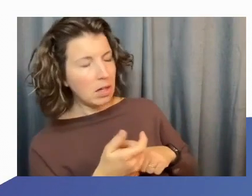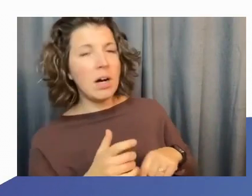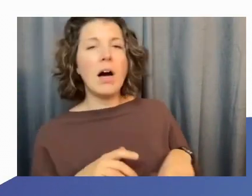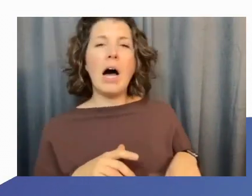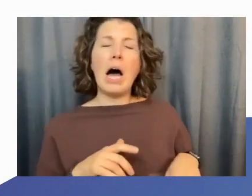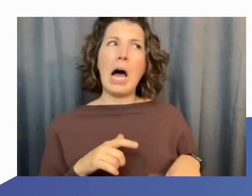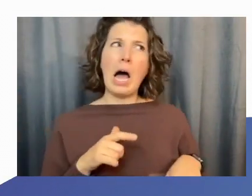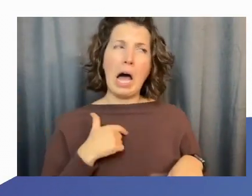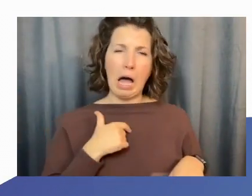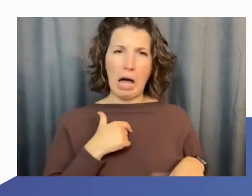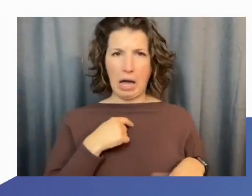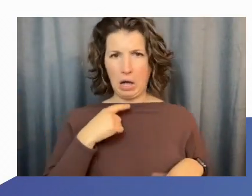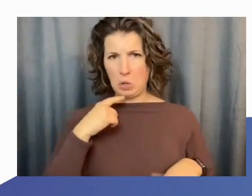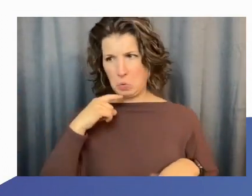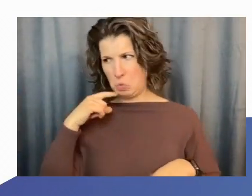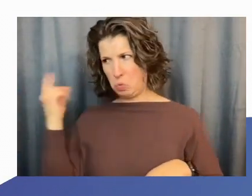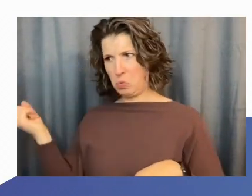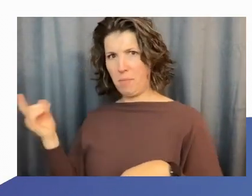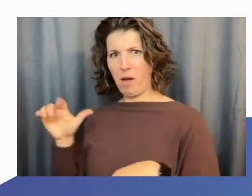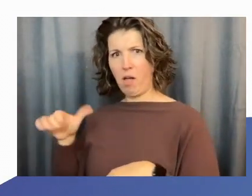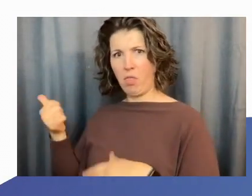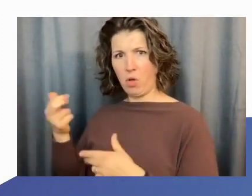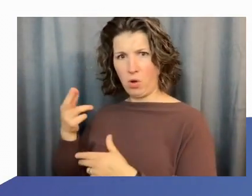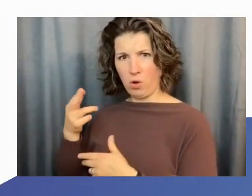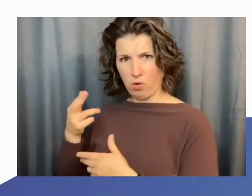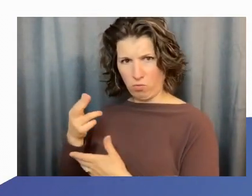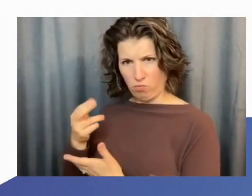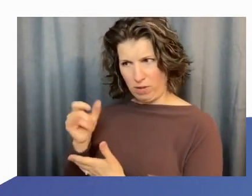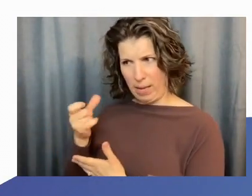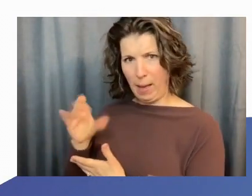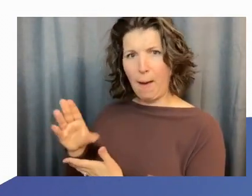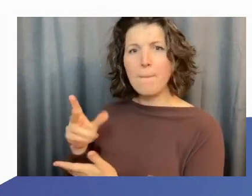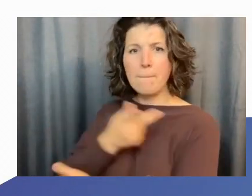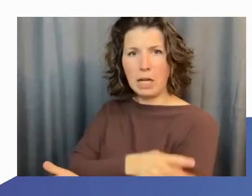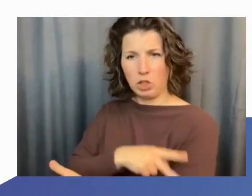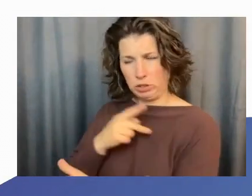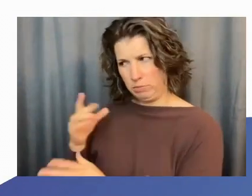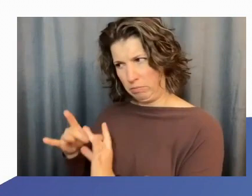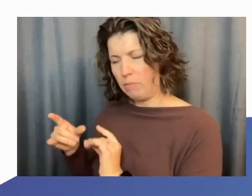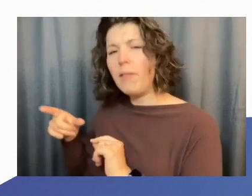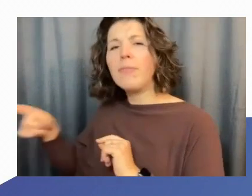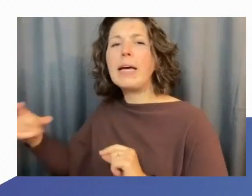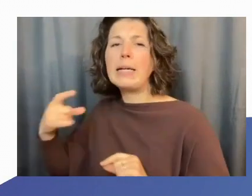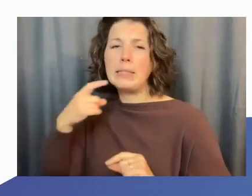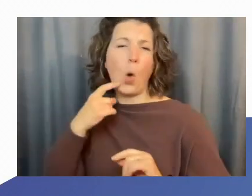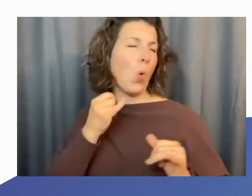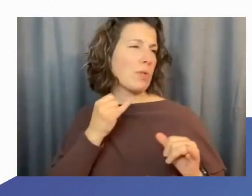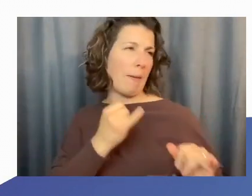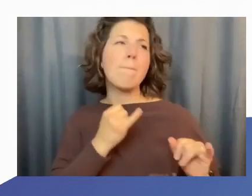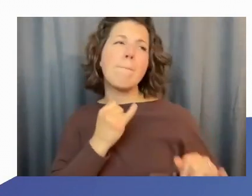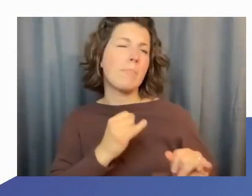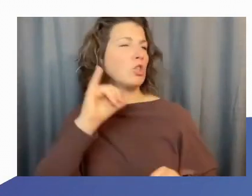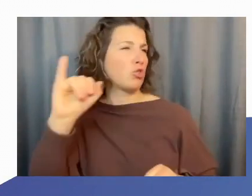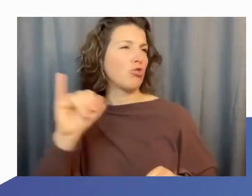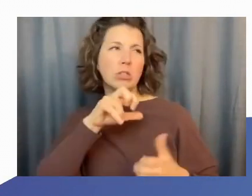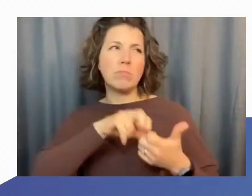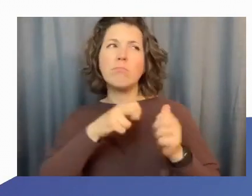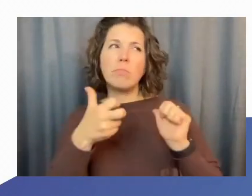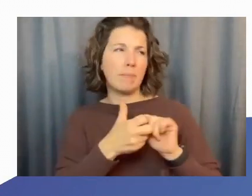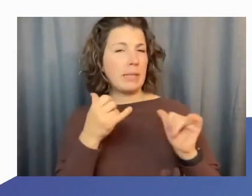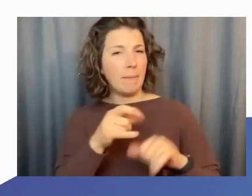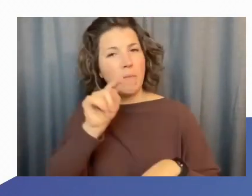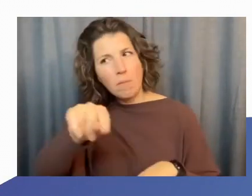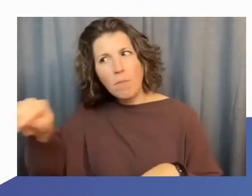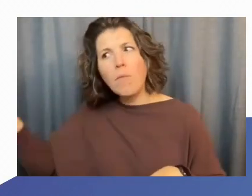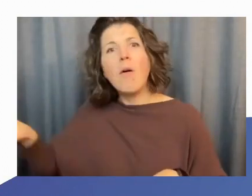problems to my fellow rehab patients, and I learned many of them were also experiencing insurance problems. They were